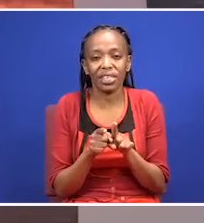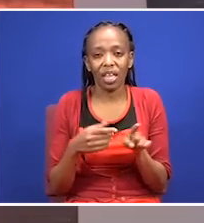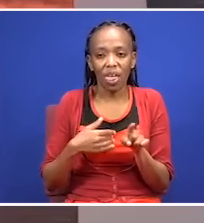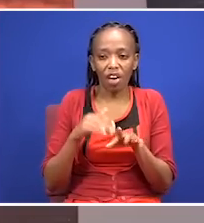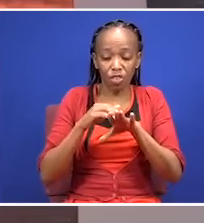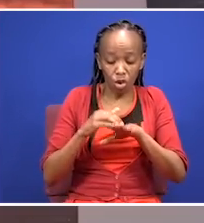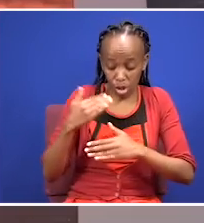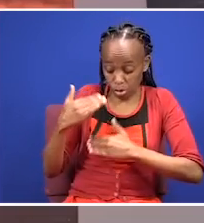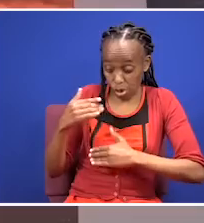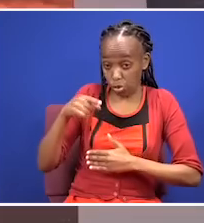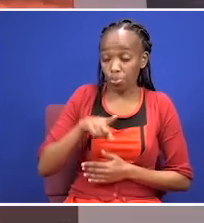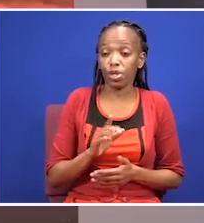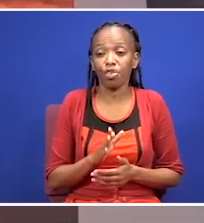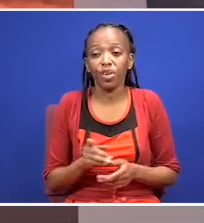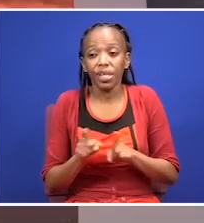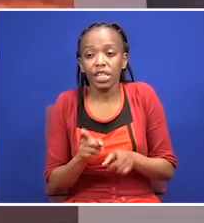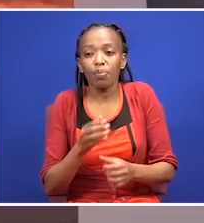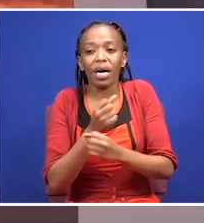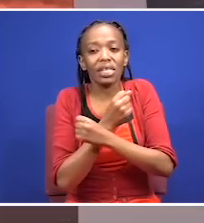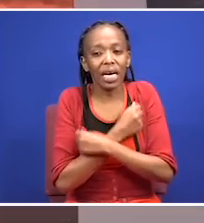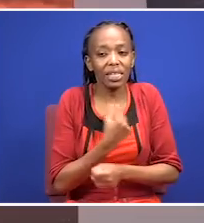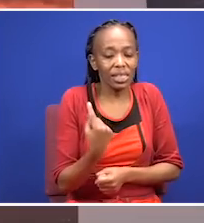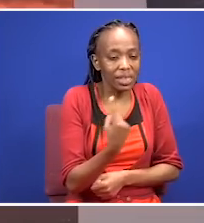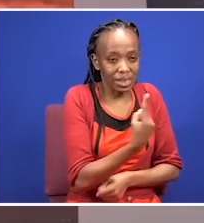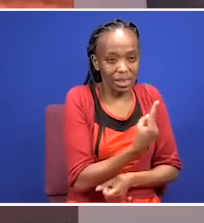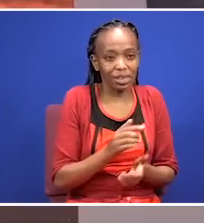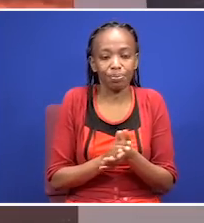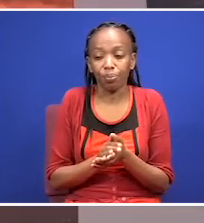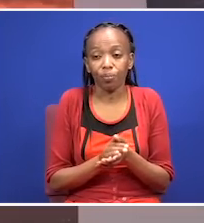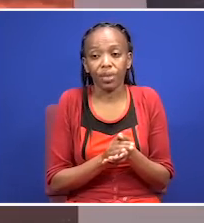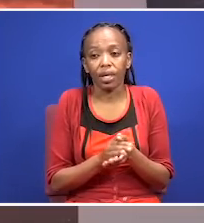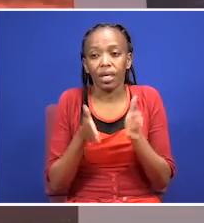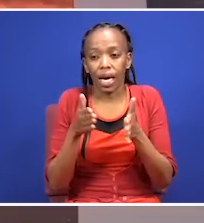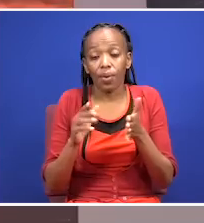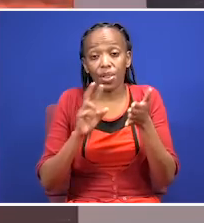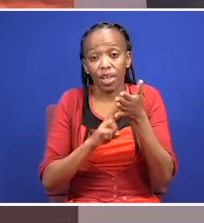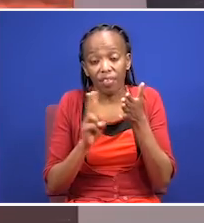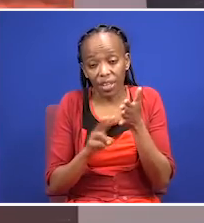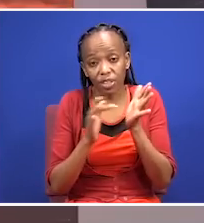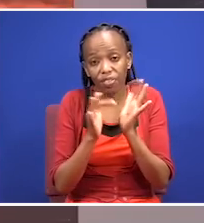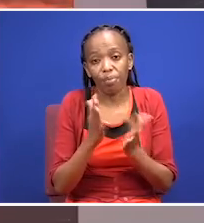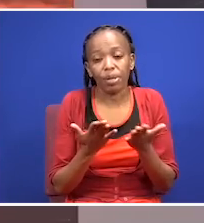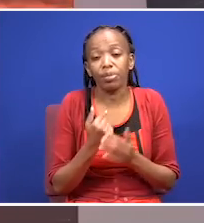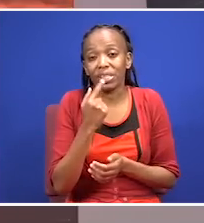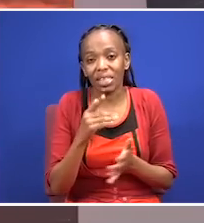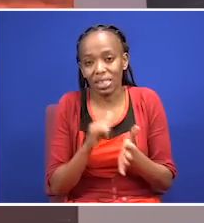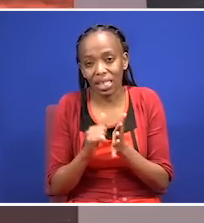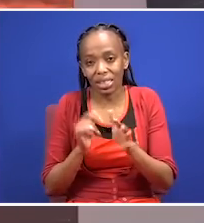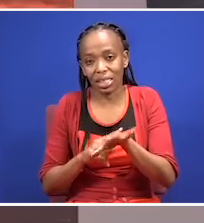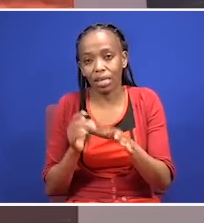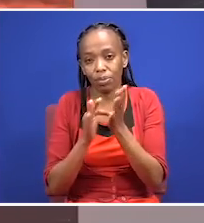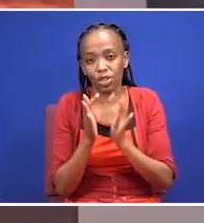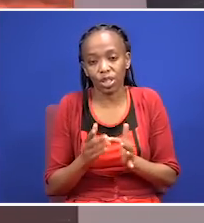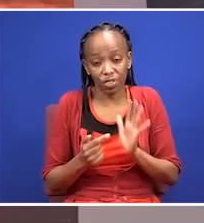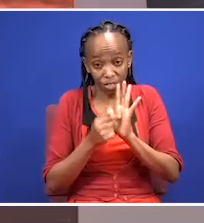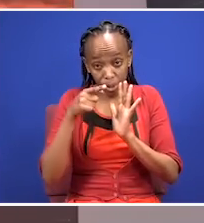has called them close to himself he has hugged each one of them the passage of scripture indicates that when joseph